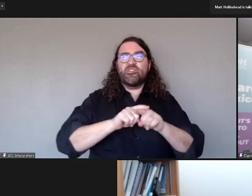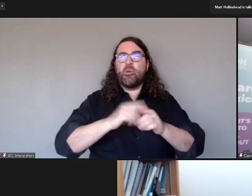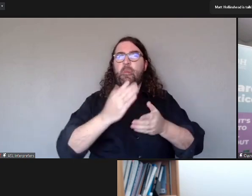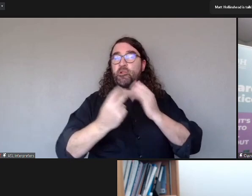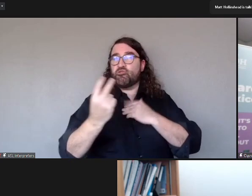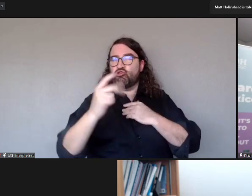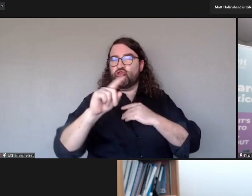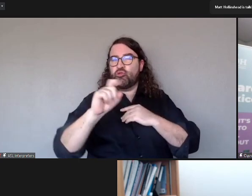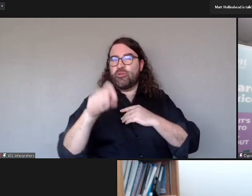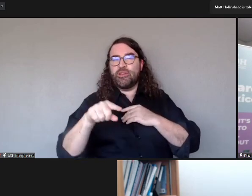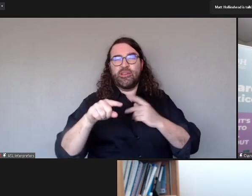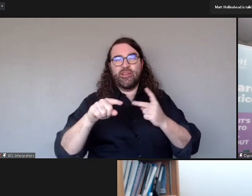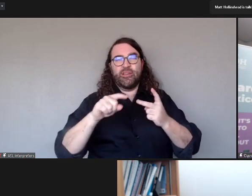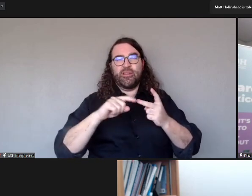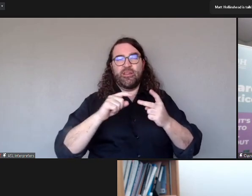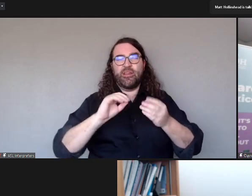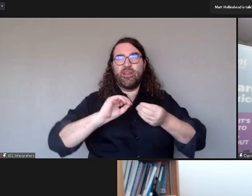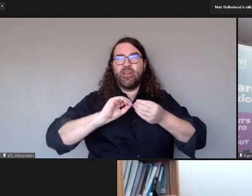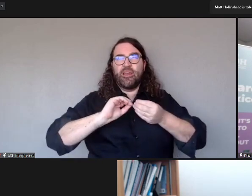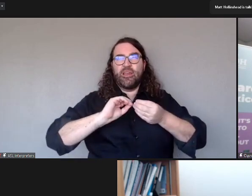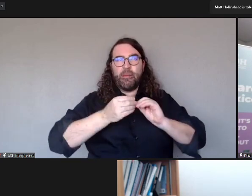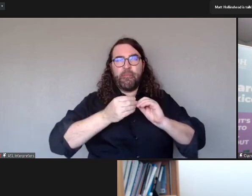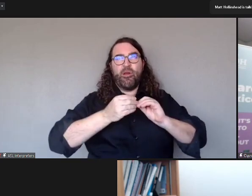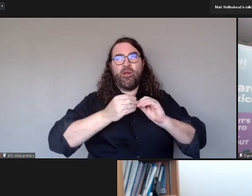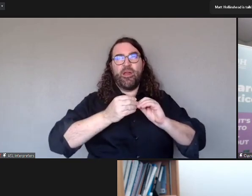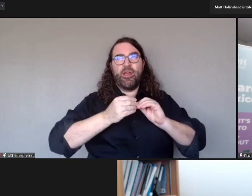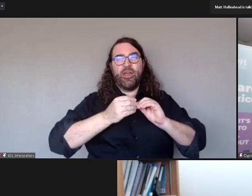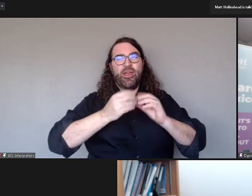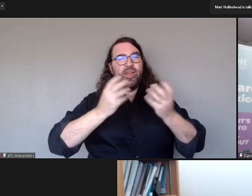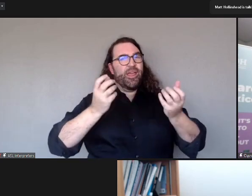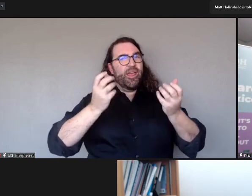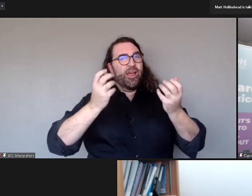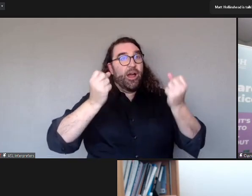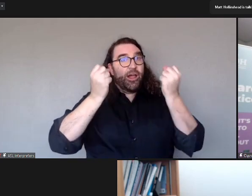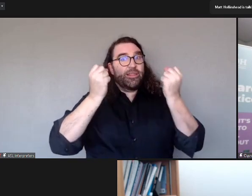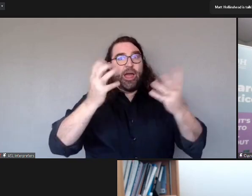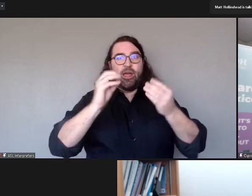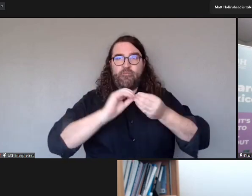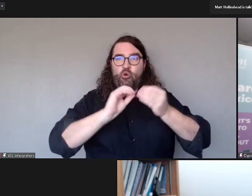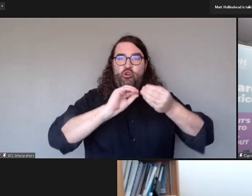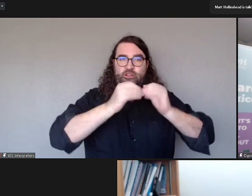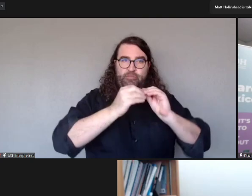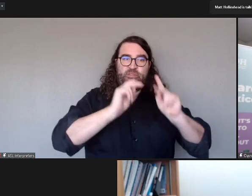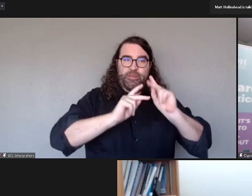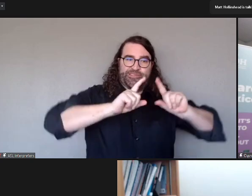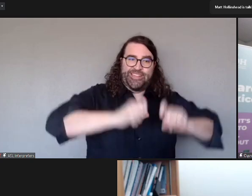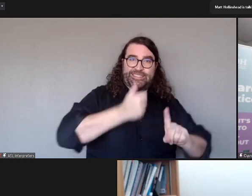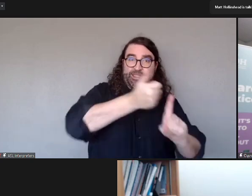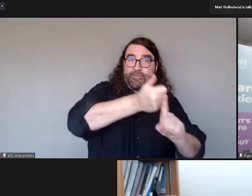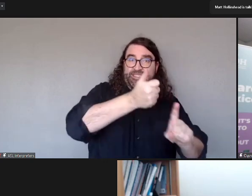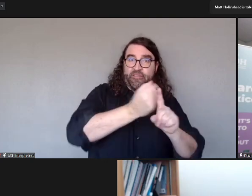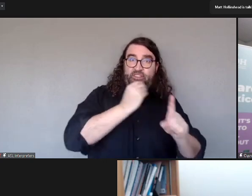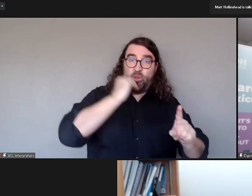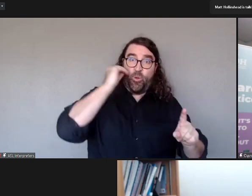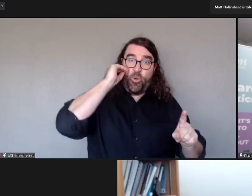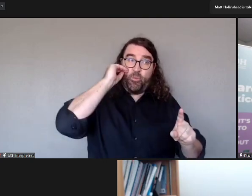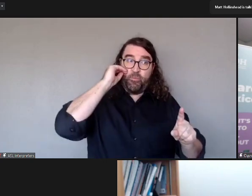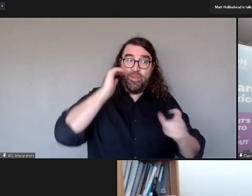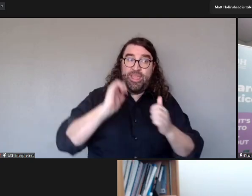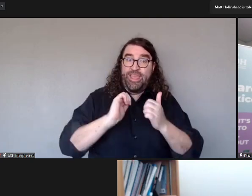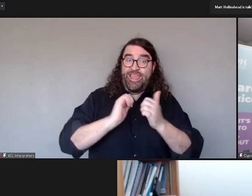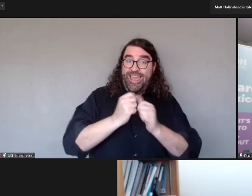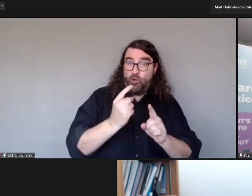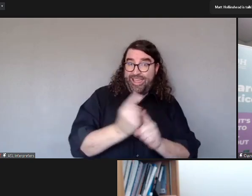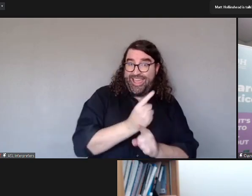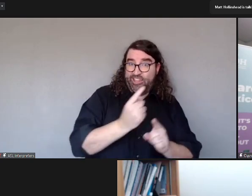question, the numbers, I guess, given the amount of home testing there is right now available, I guess, how accurate are the numbers